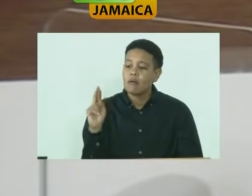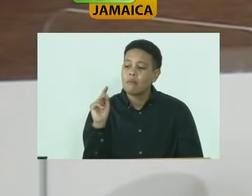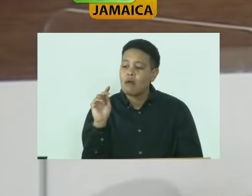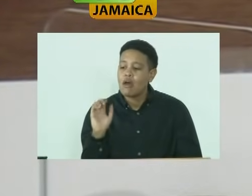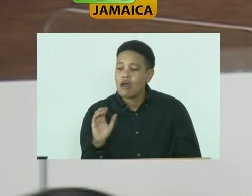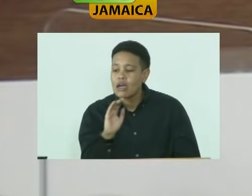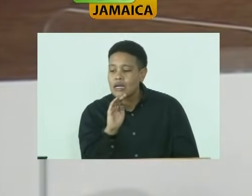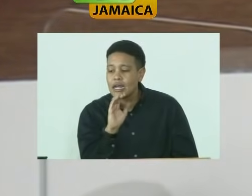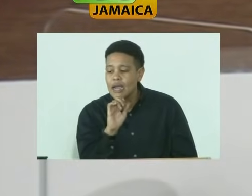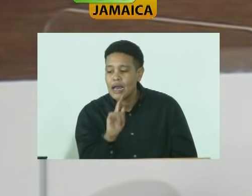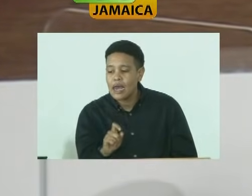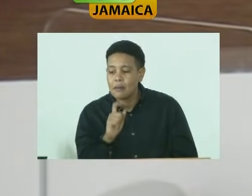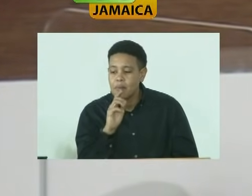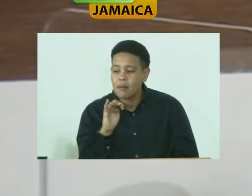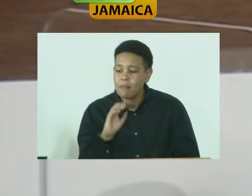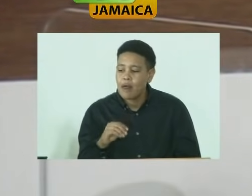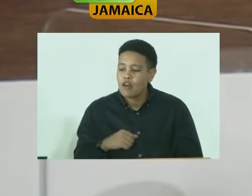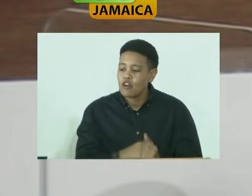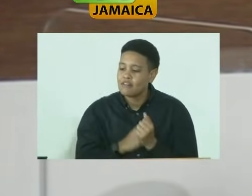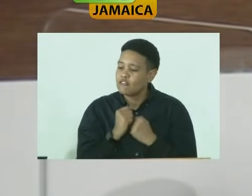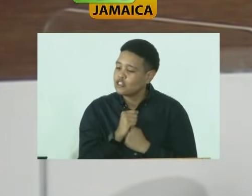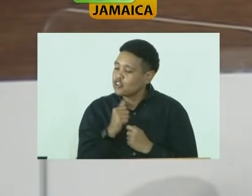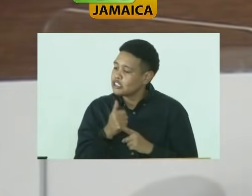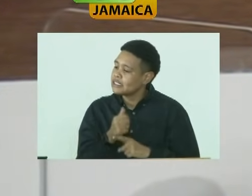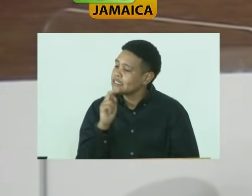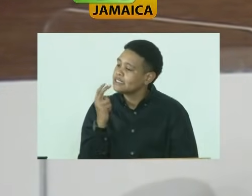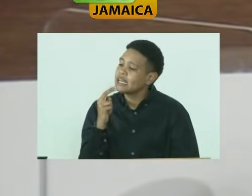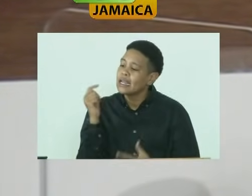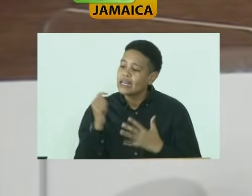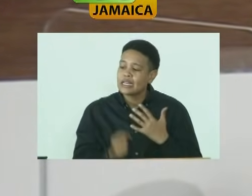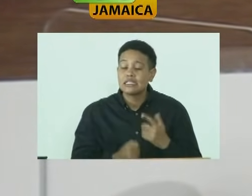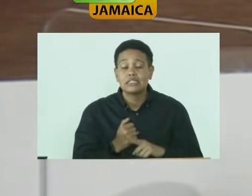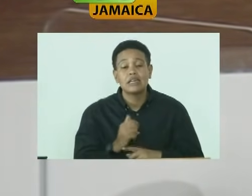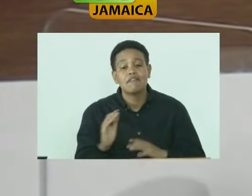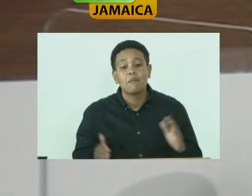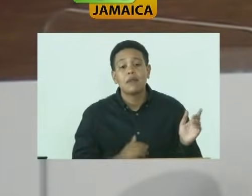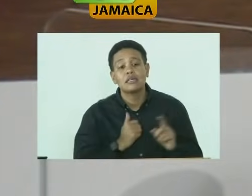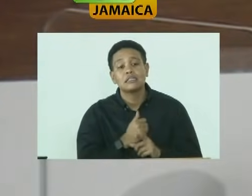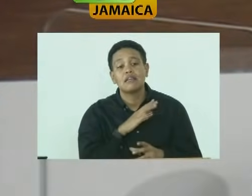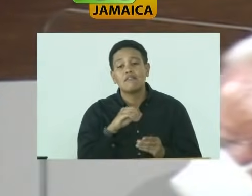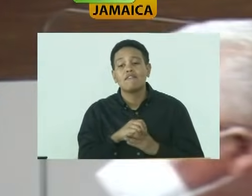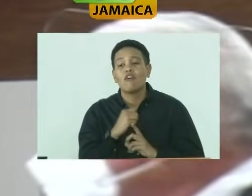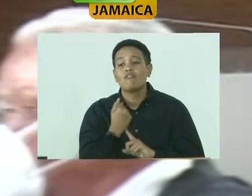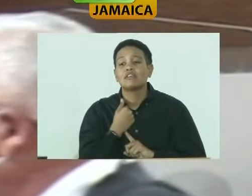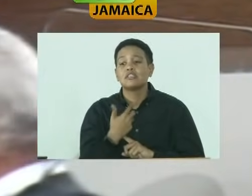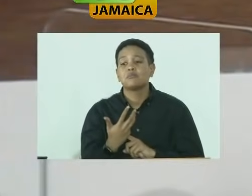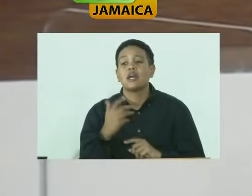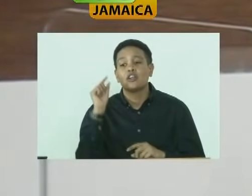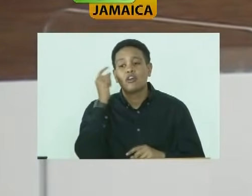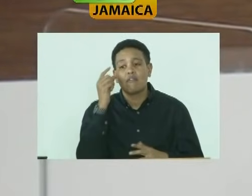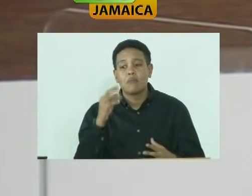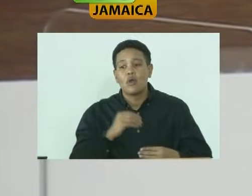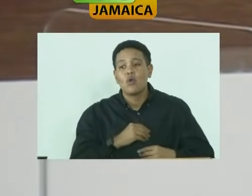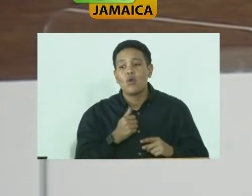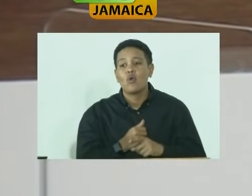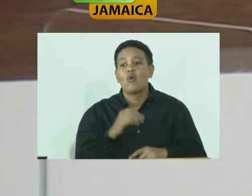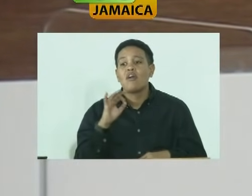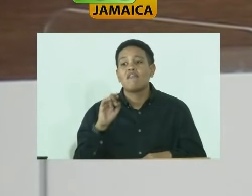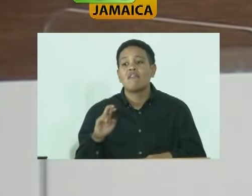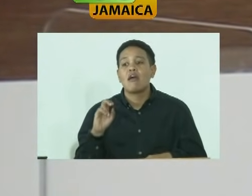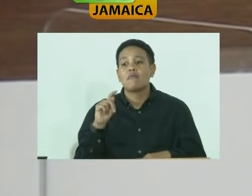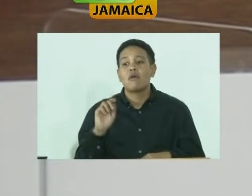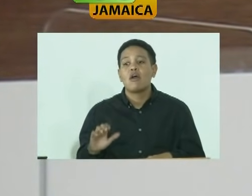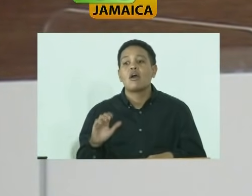microwave infrastructure. The second initiative I spoke of involved expanding the government-owned fiber optic and microwave